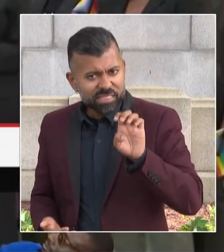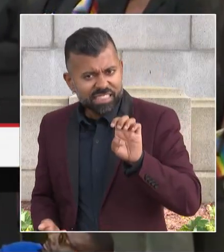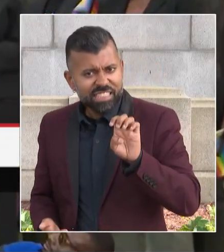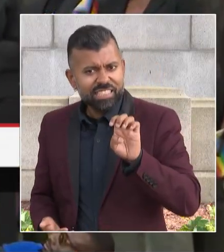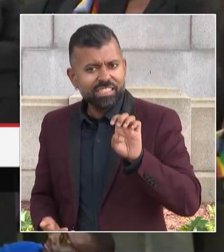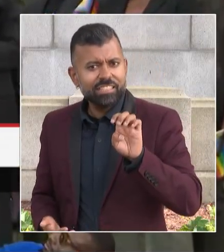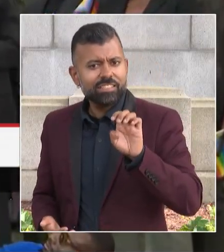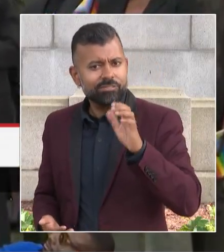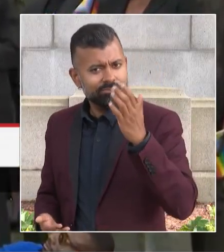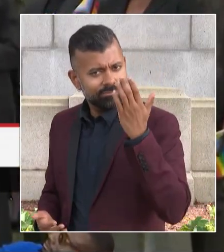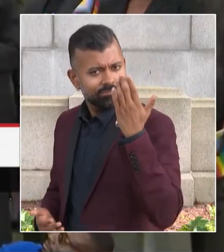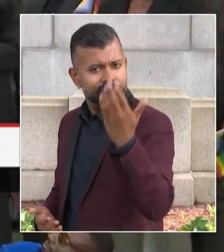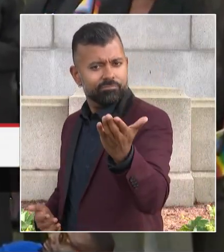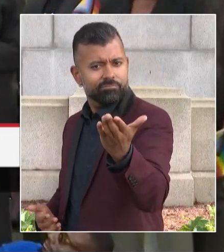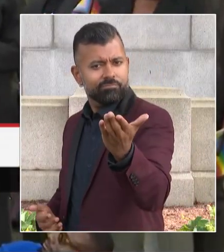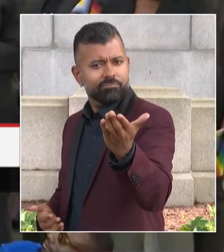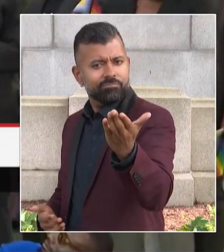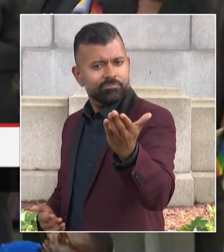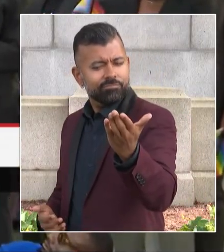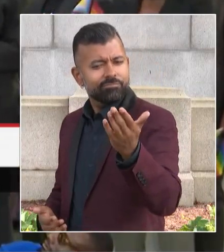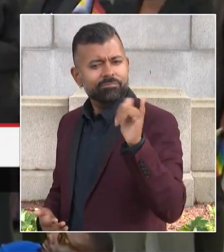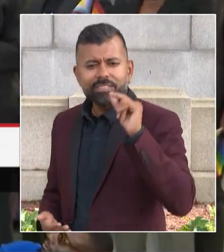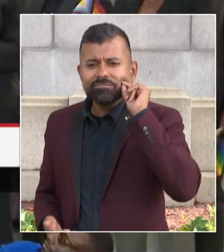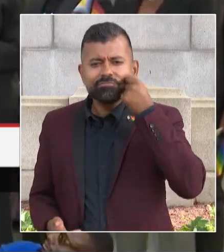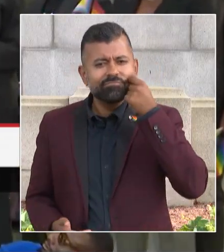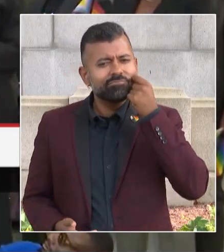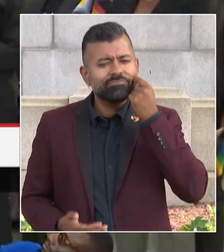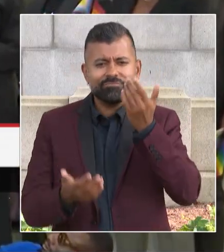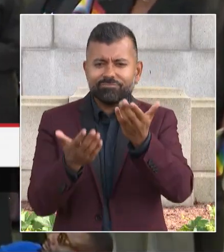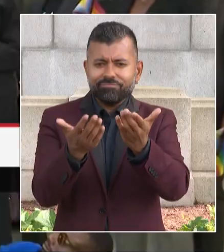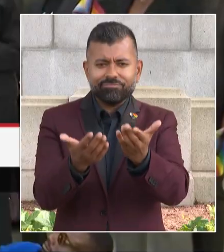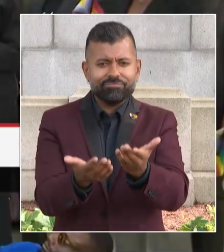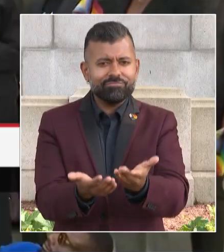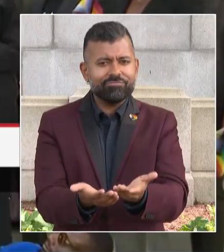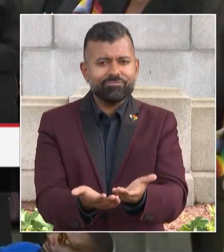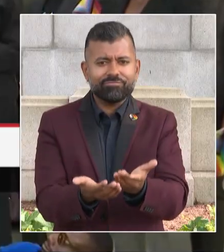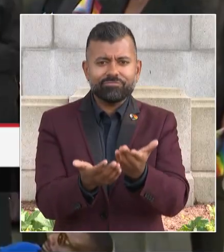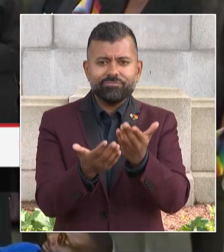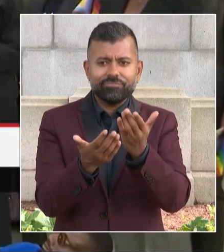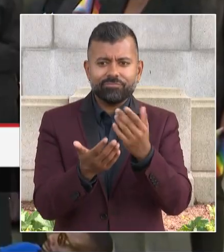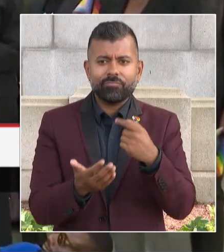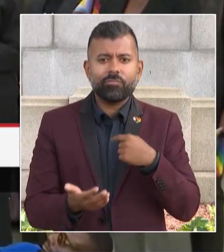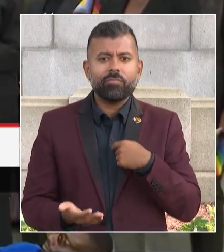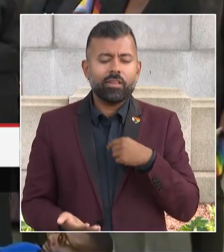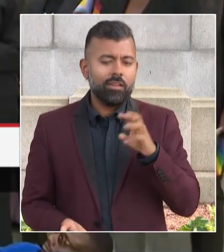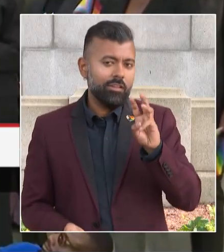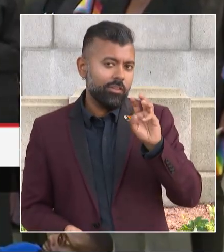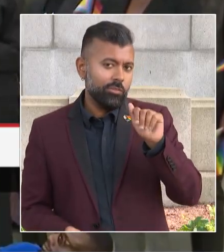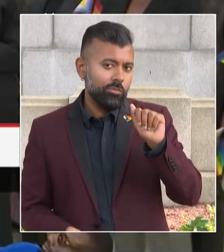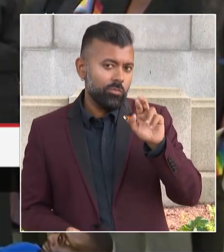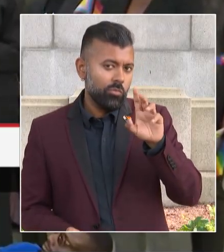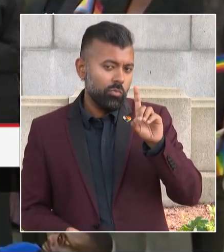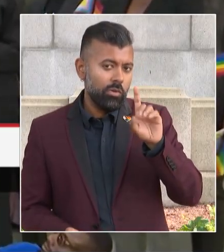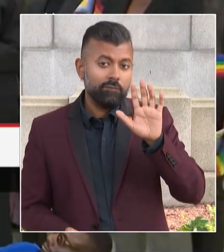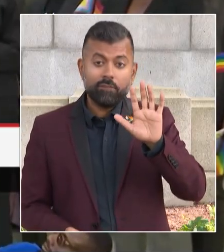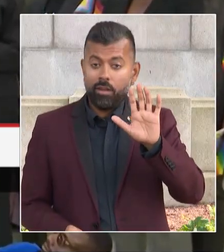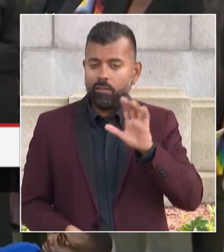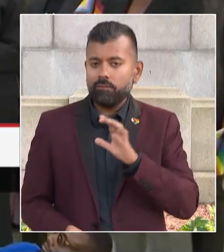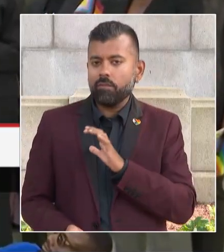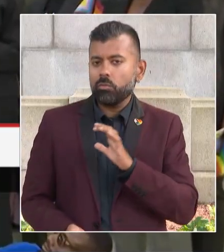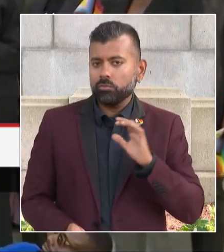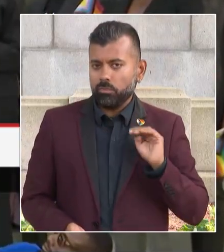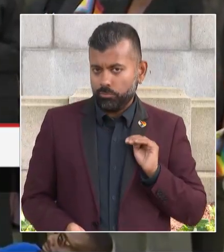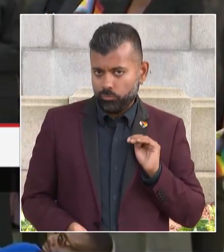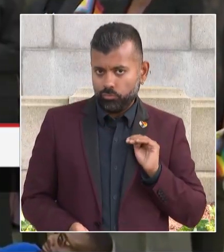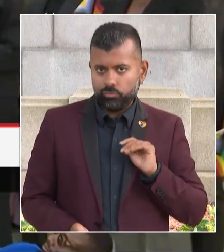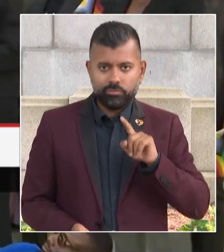I am Zachary Parker. I have the privilege of representing Ward 5 on the DC Council. I also have the responsibility of being the only